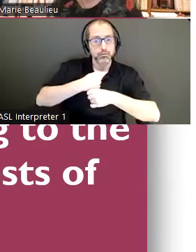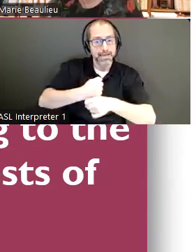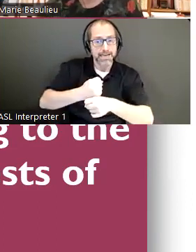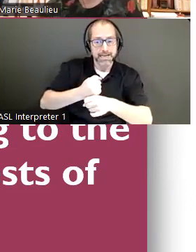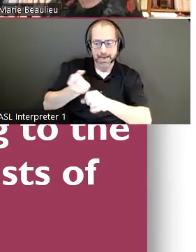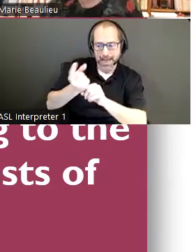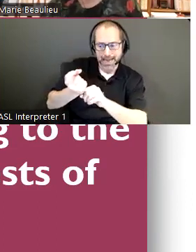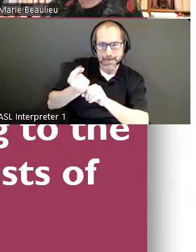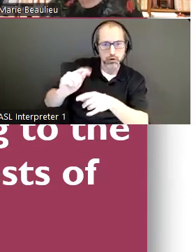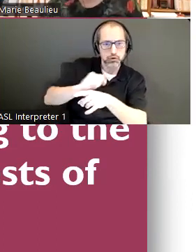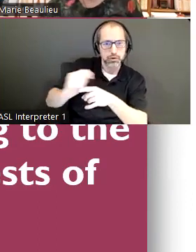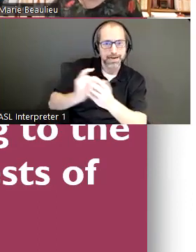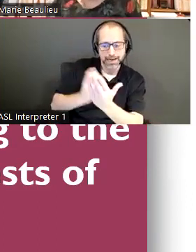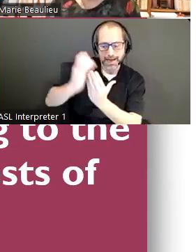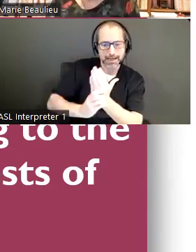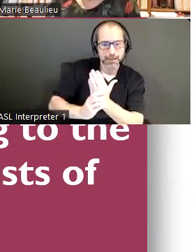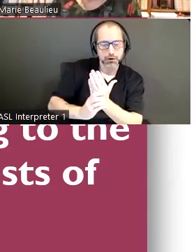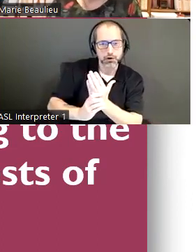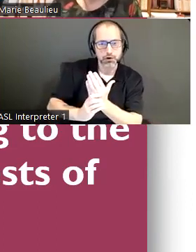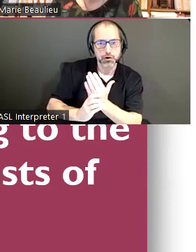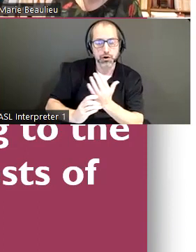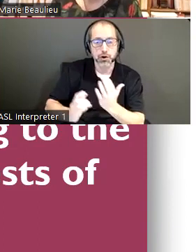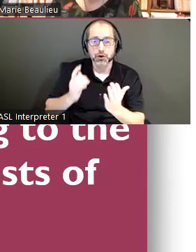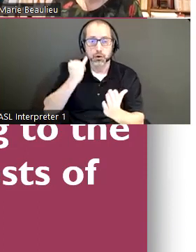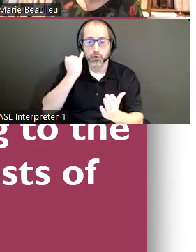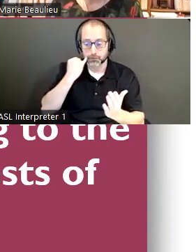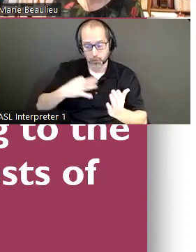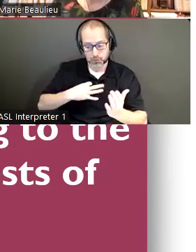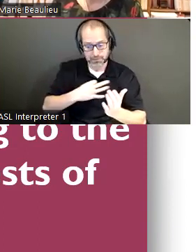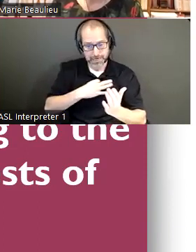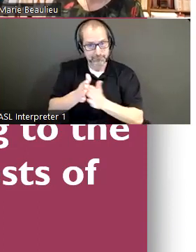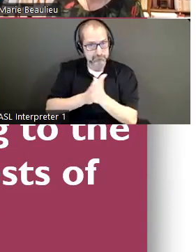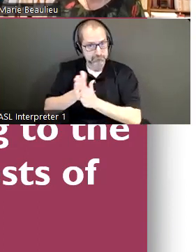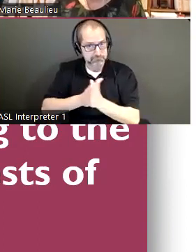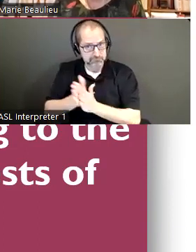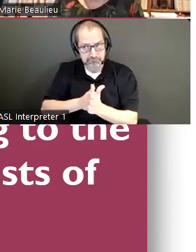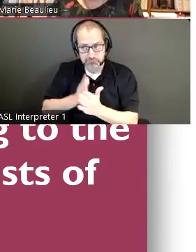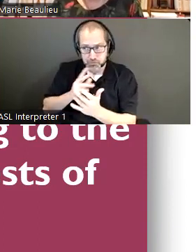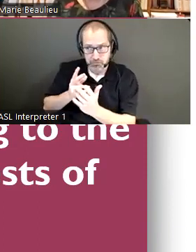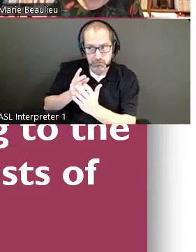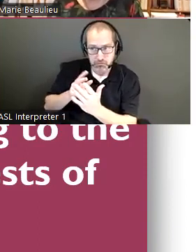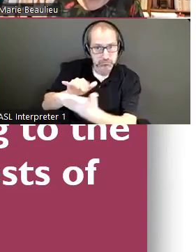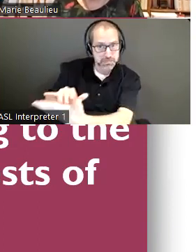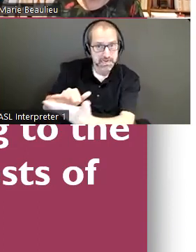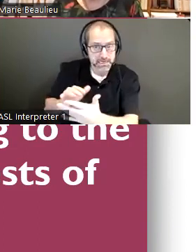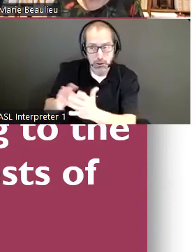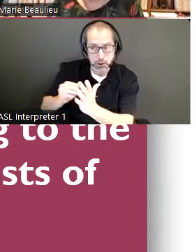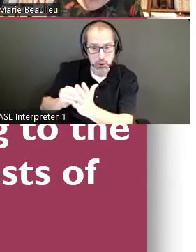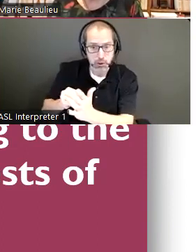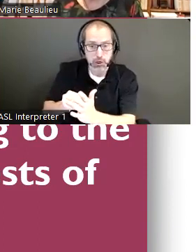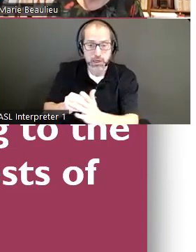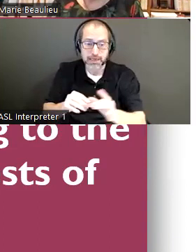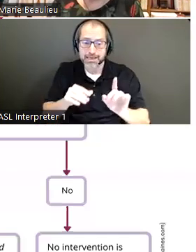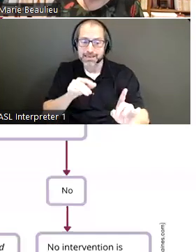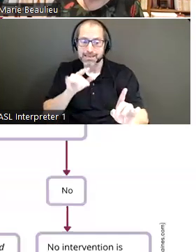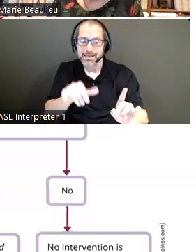So according to the needs and interest of employees. So the program gift in residence is intended to be a turnkey tool.